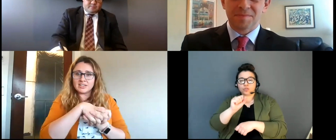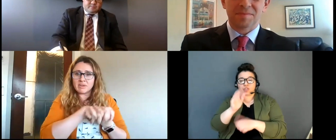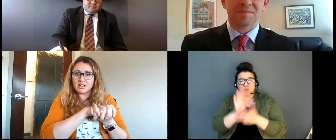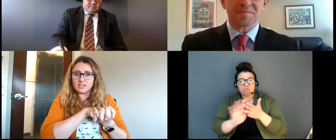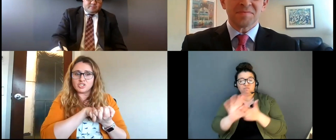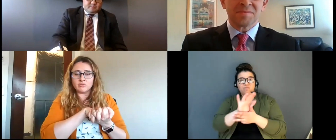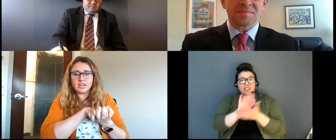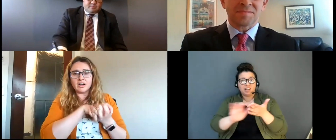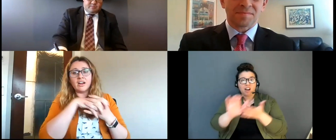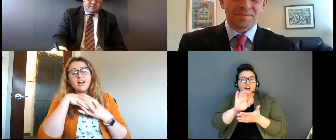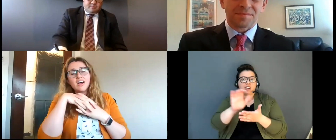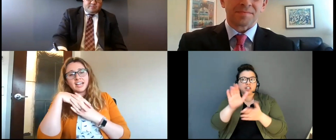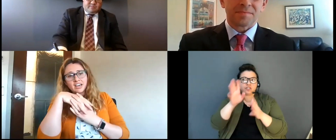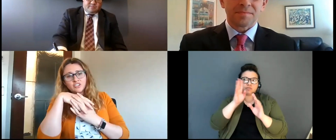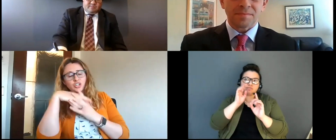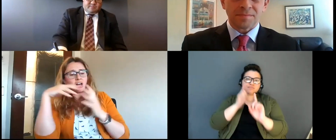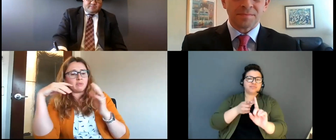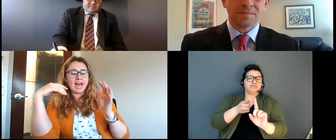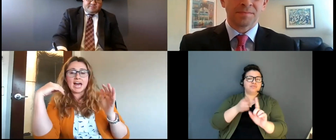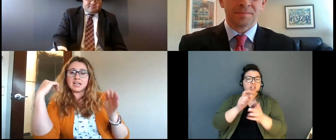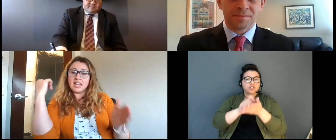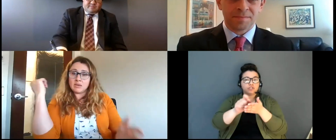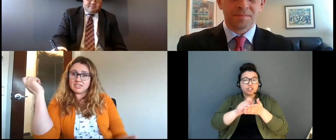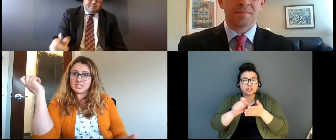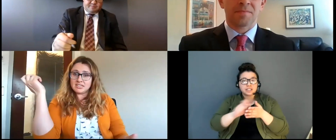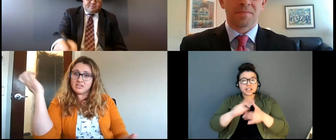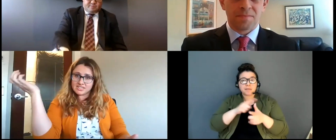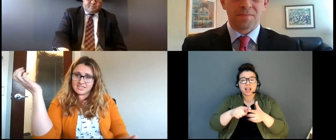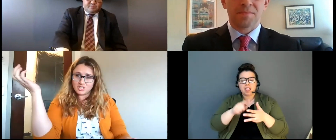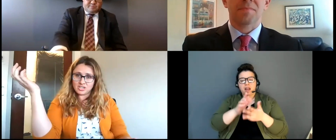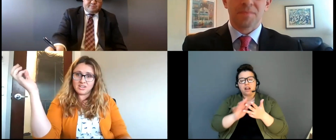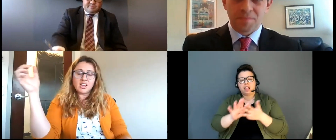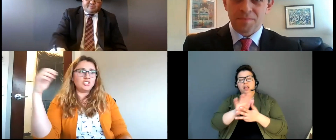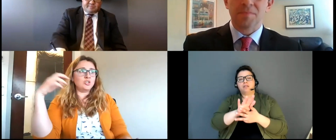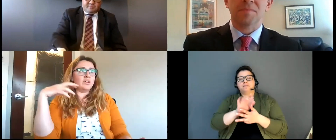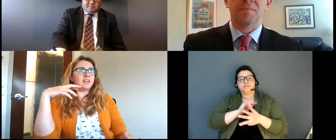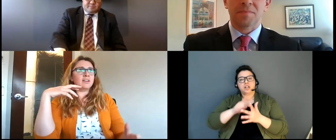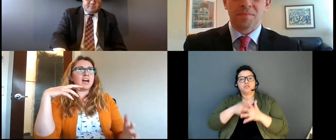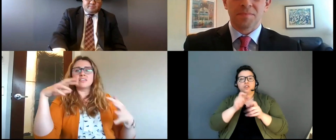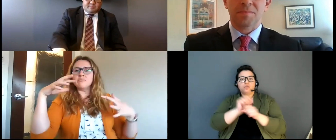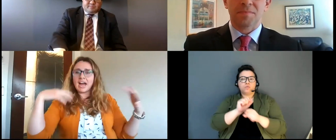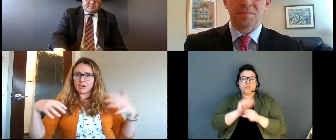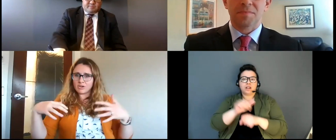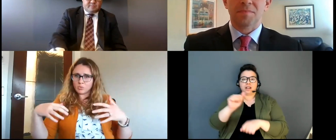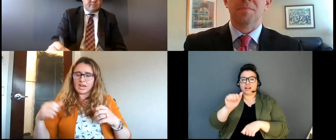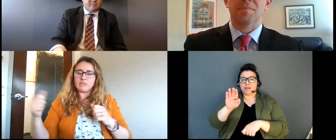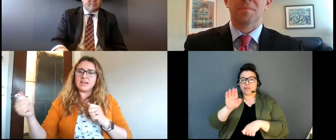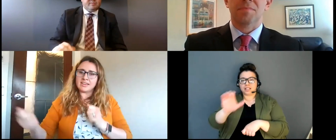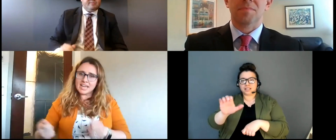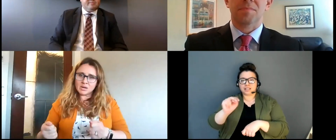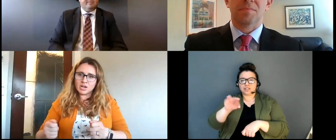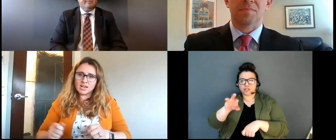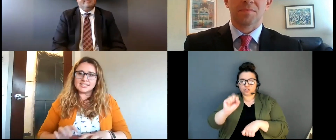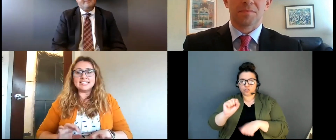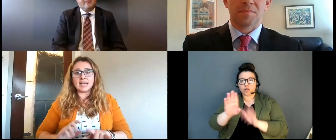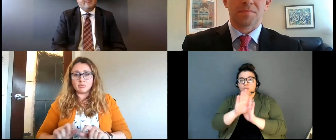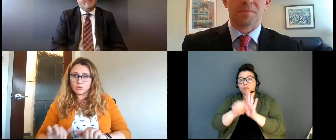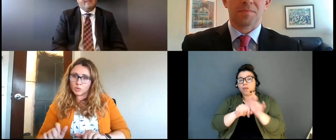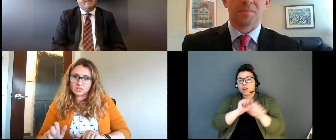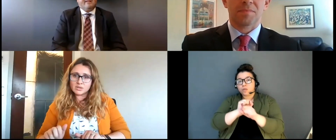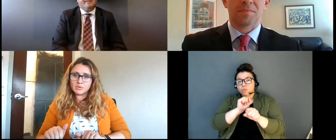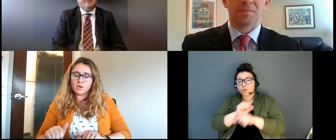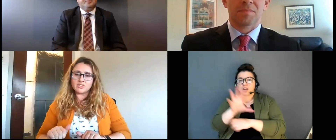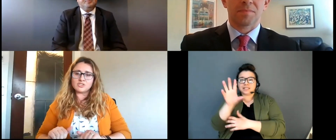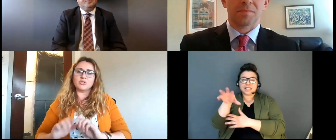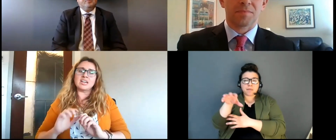And toward the end of my college career, I got a job at an ABC TV station doing kind of the background work. I ran the cameras, I typed